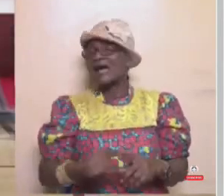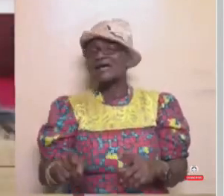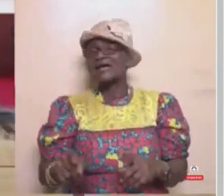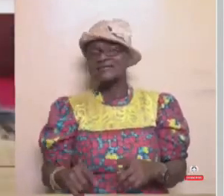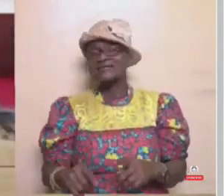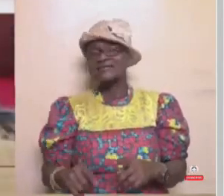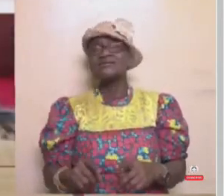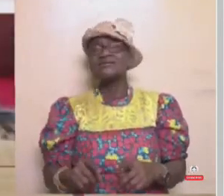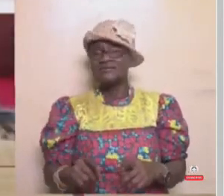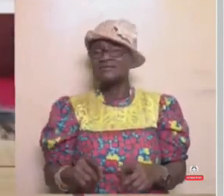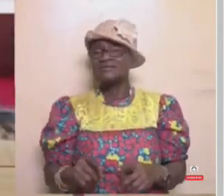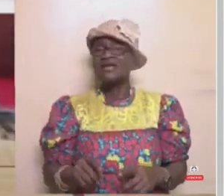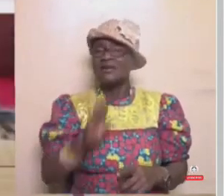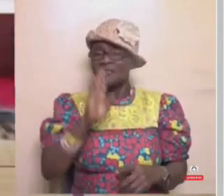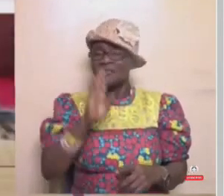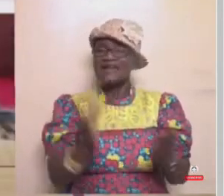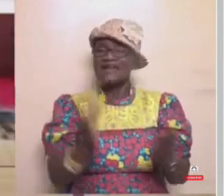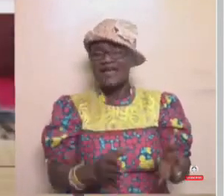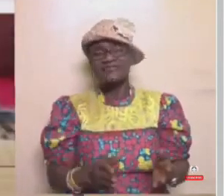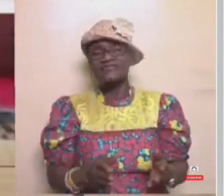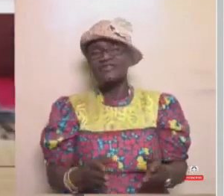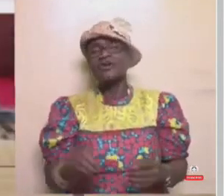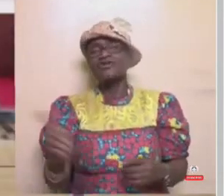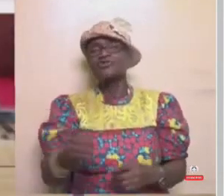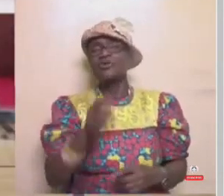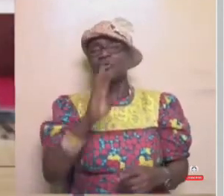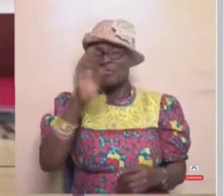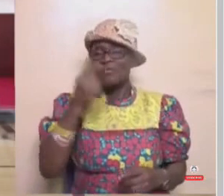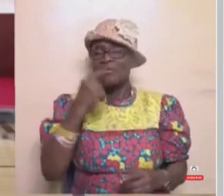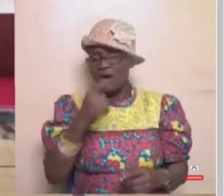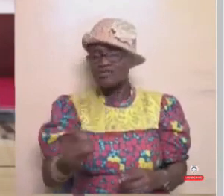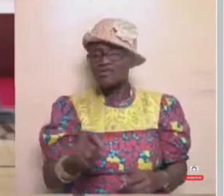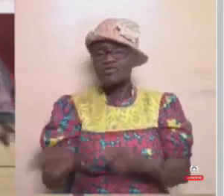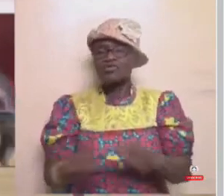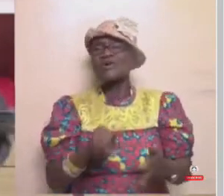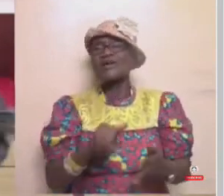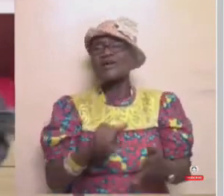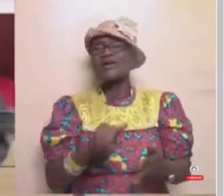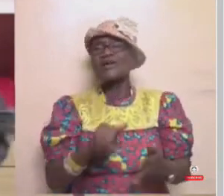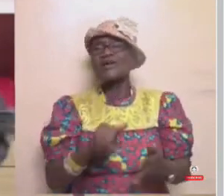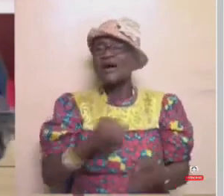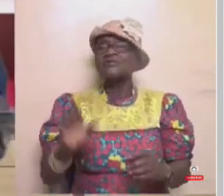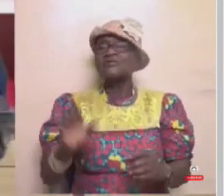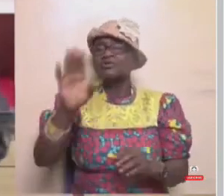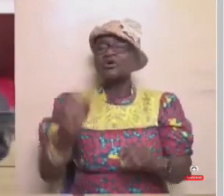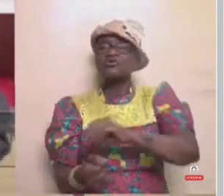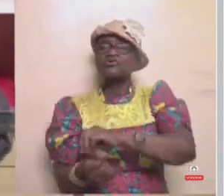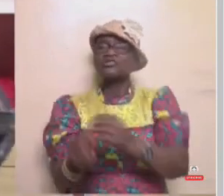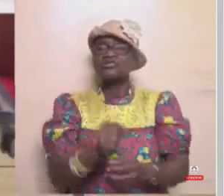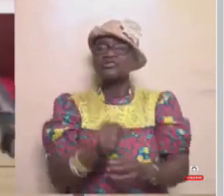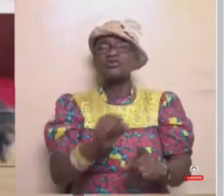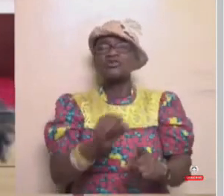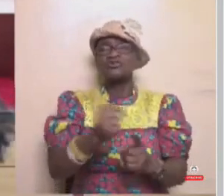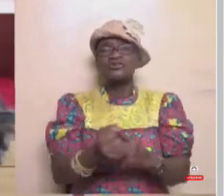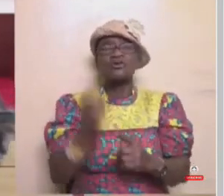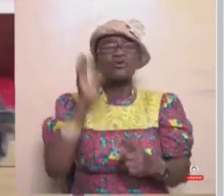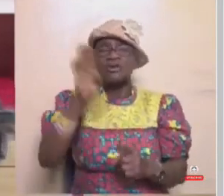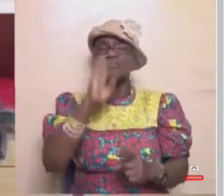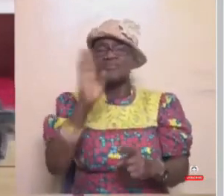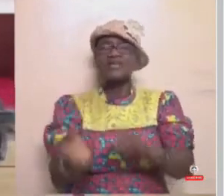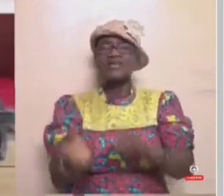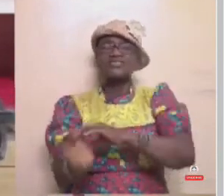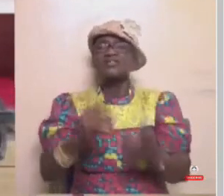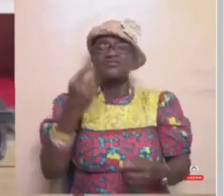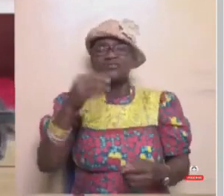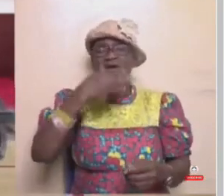it by yourself, and your situation will change for better. The one who changed the water of Mara will change